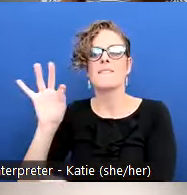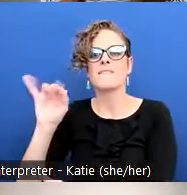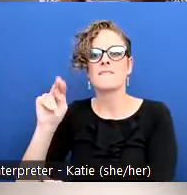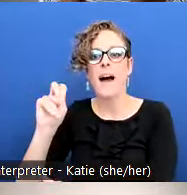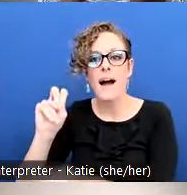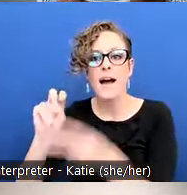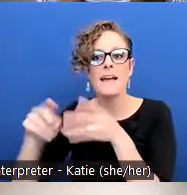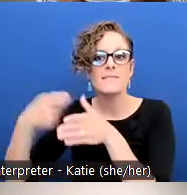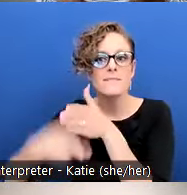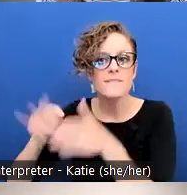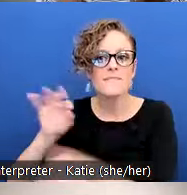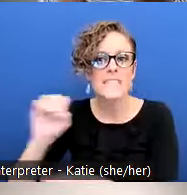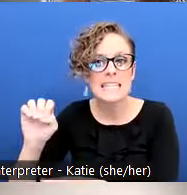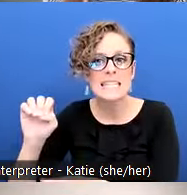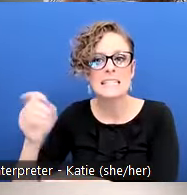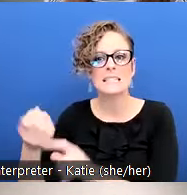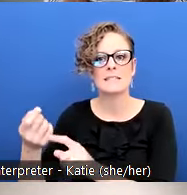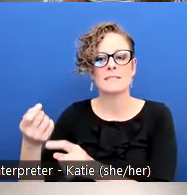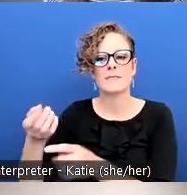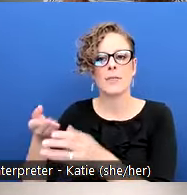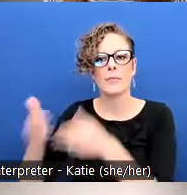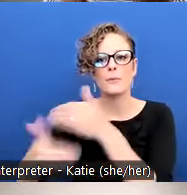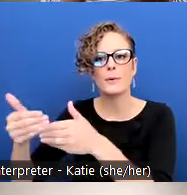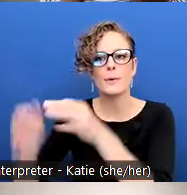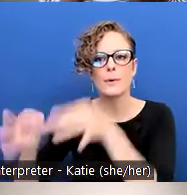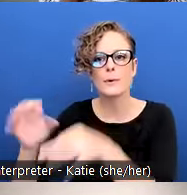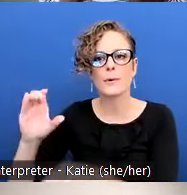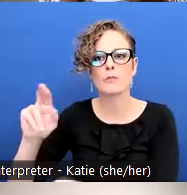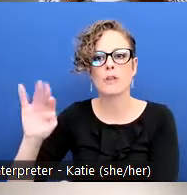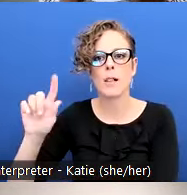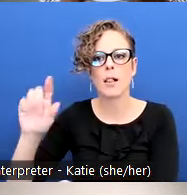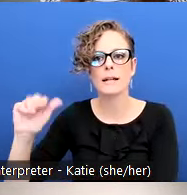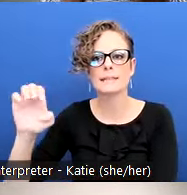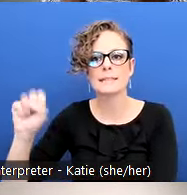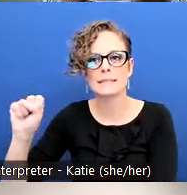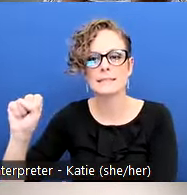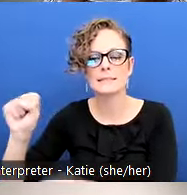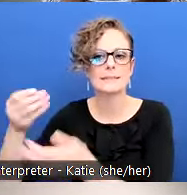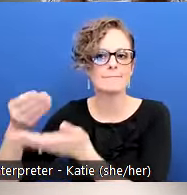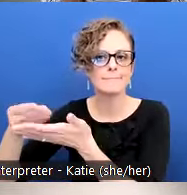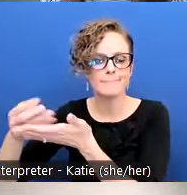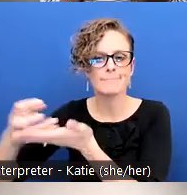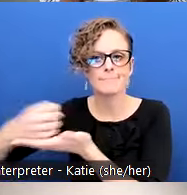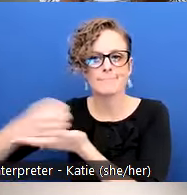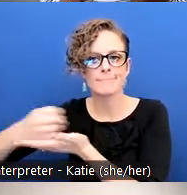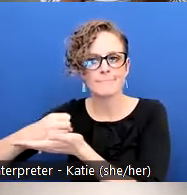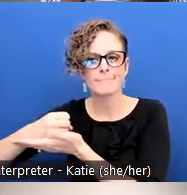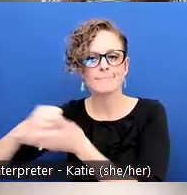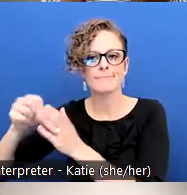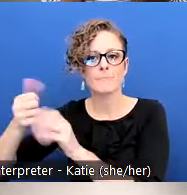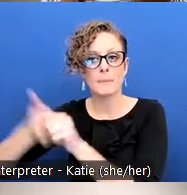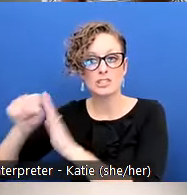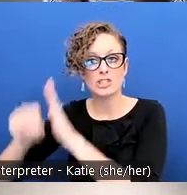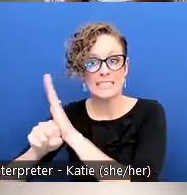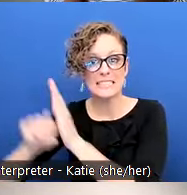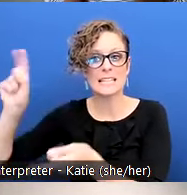cases. And over the past 4 or 5 years, the amount of money that states have received from VOCA has